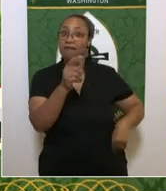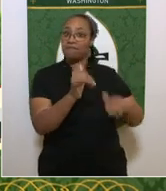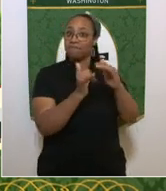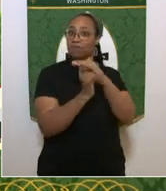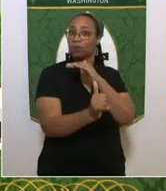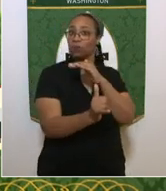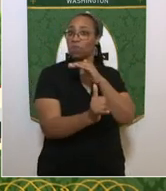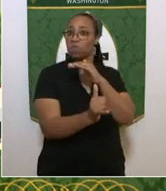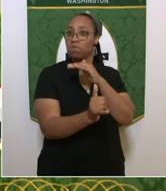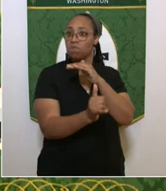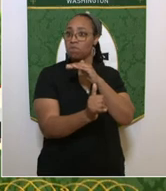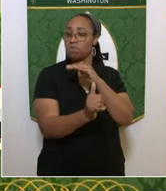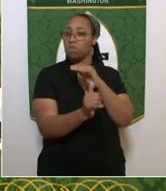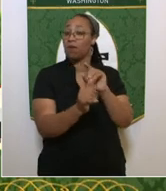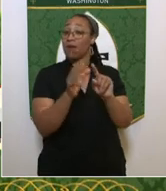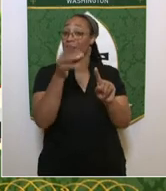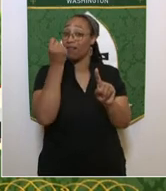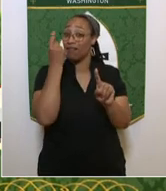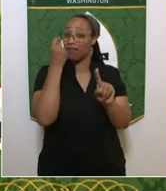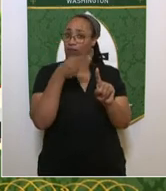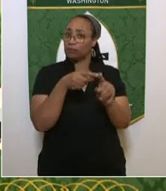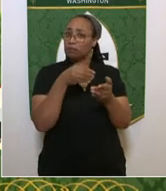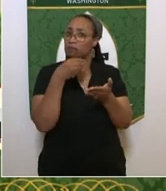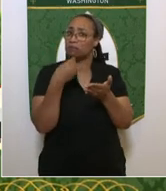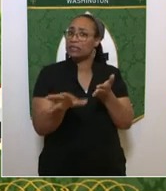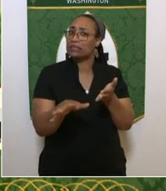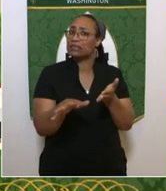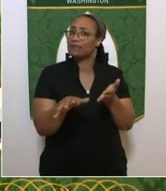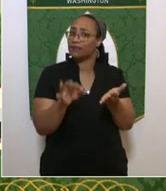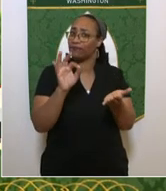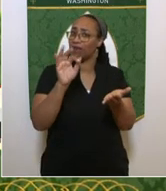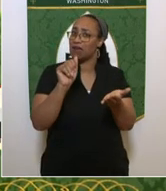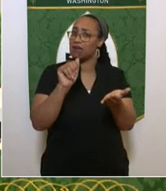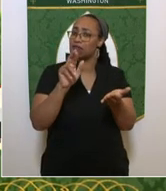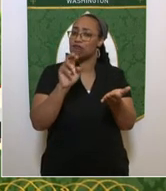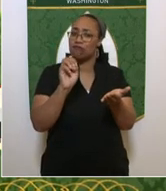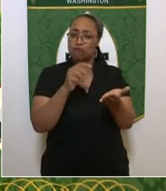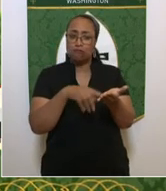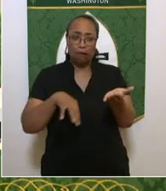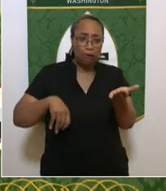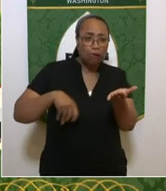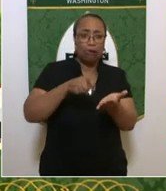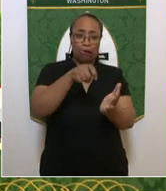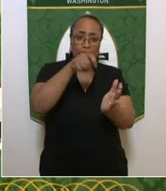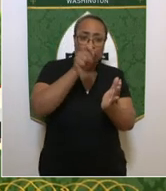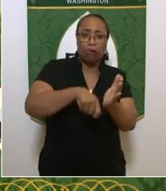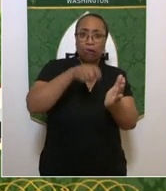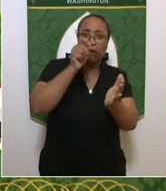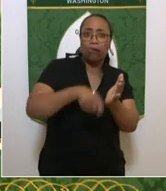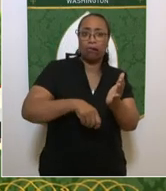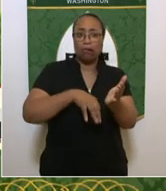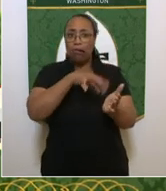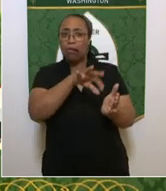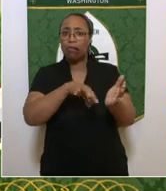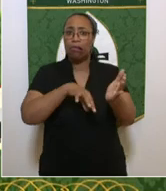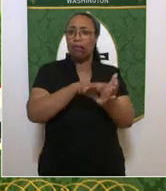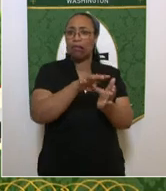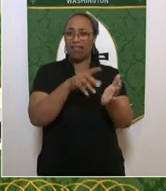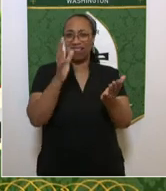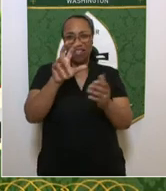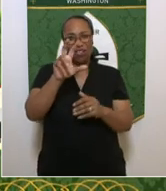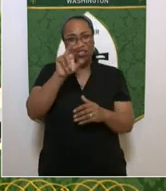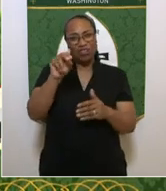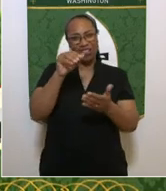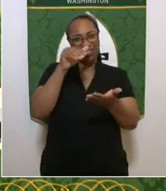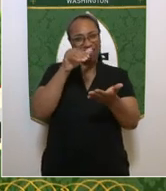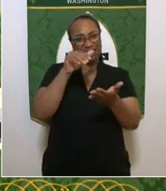were paying to have their kids ride the Metro bus, up to $30 per month. And for some families